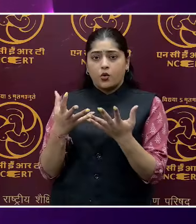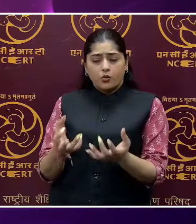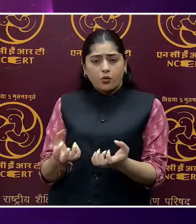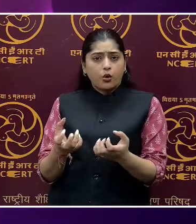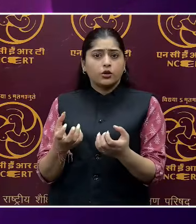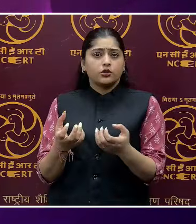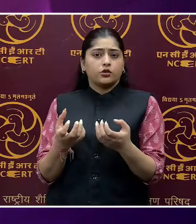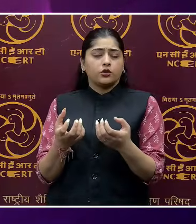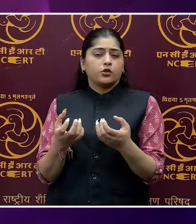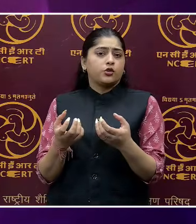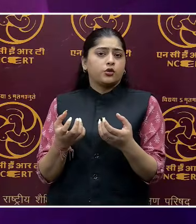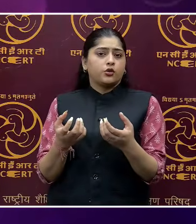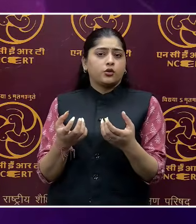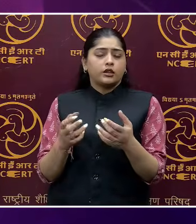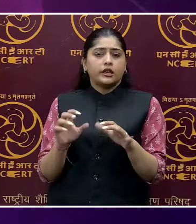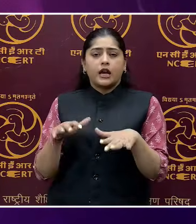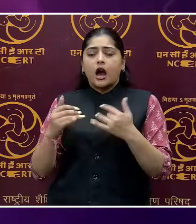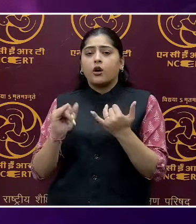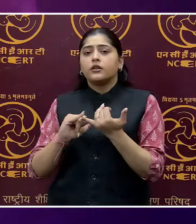perform simulation,